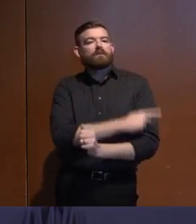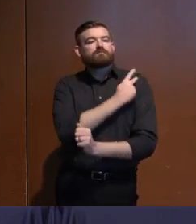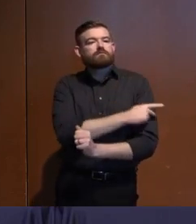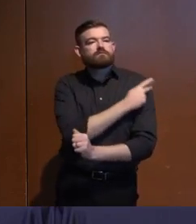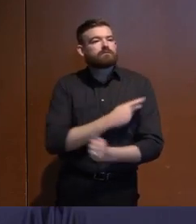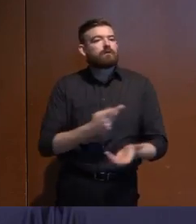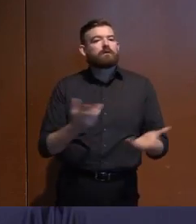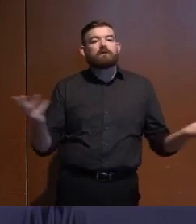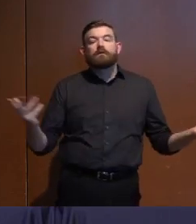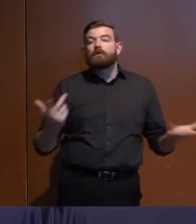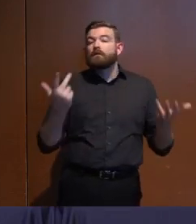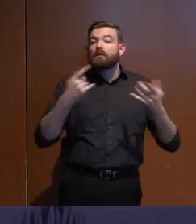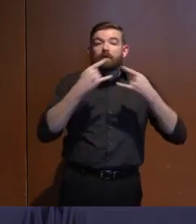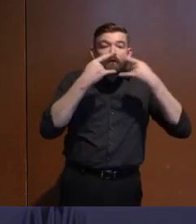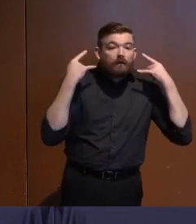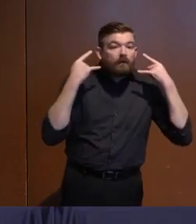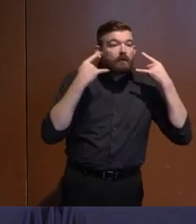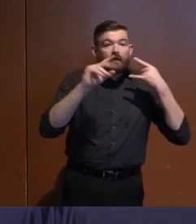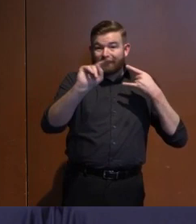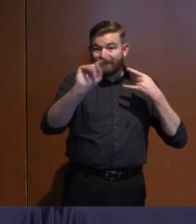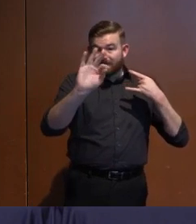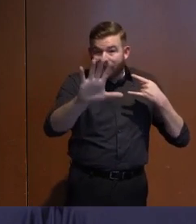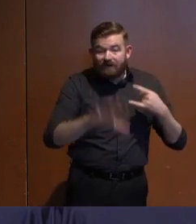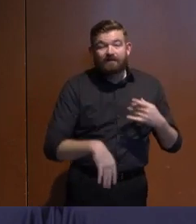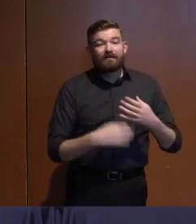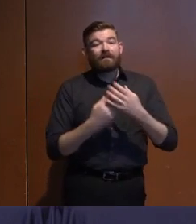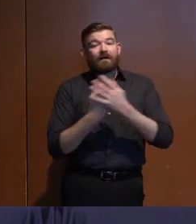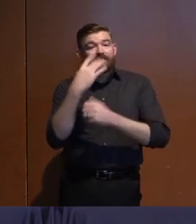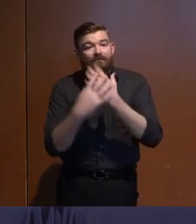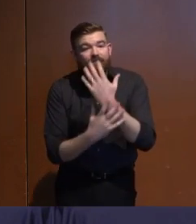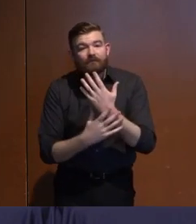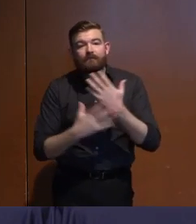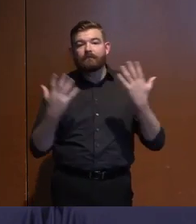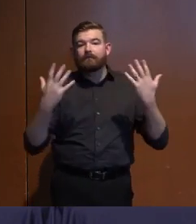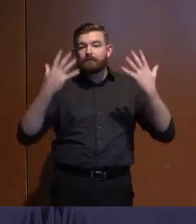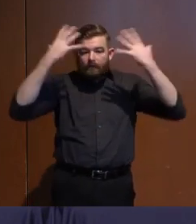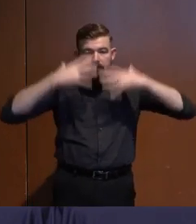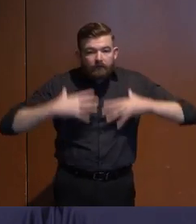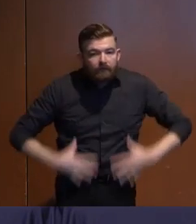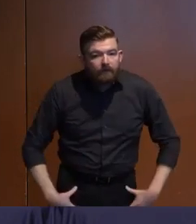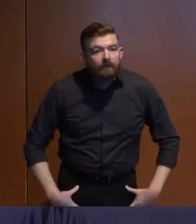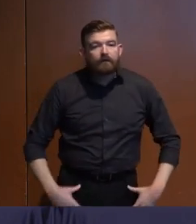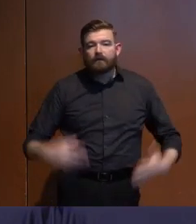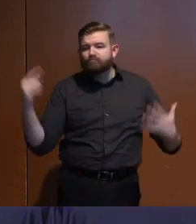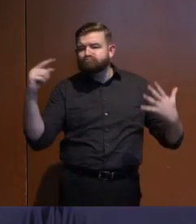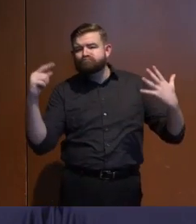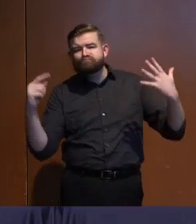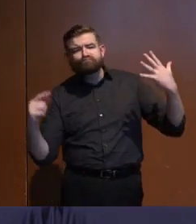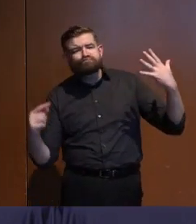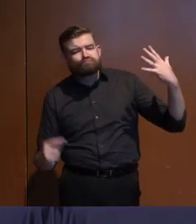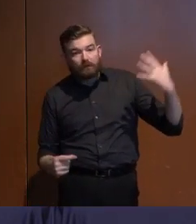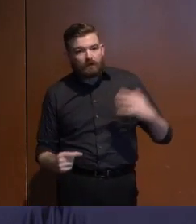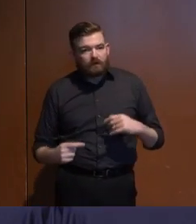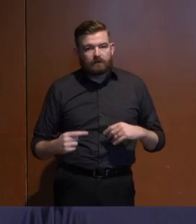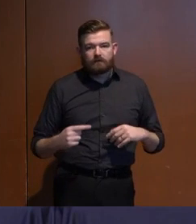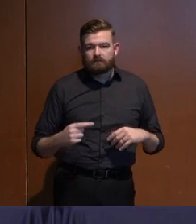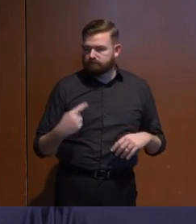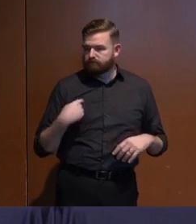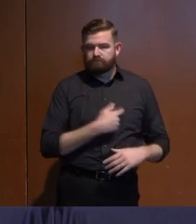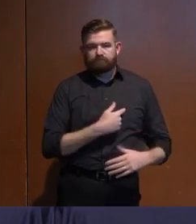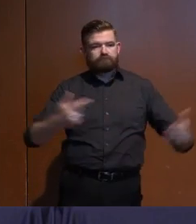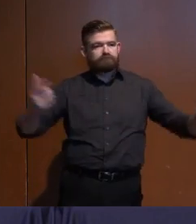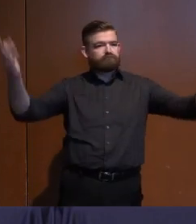N95 masks to gloves, face shields, gowns, and the like. We continue to accept all PPE donations,